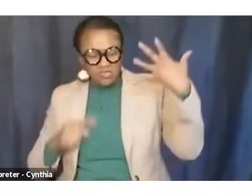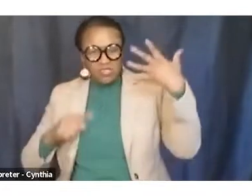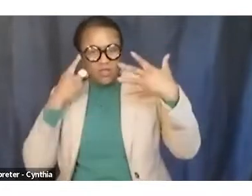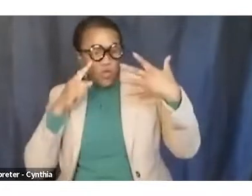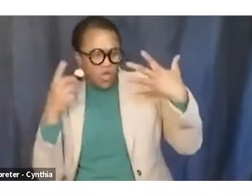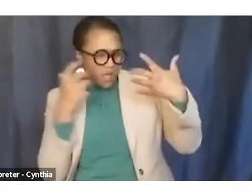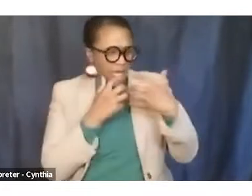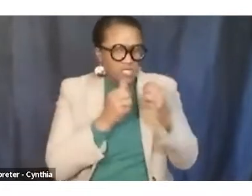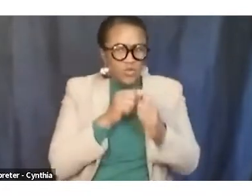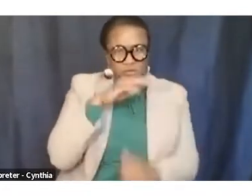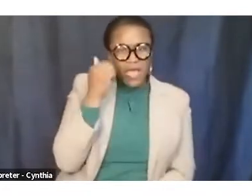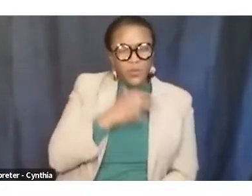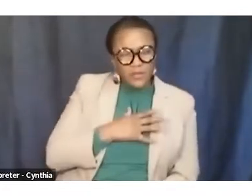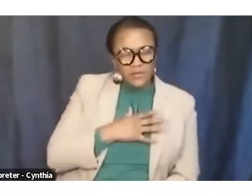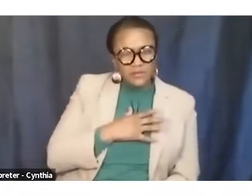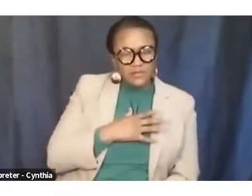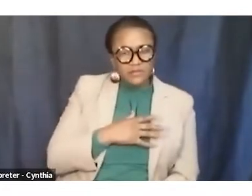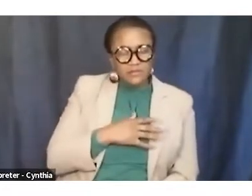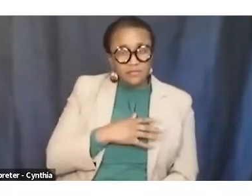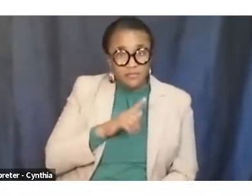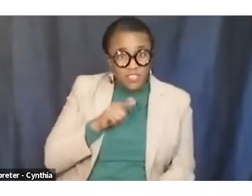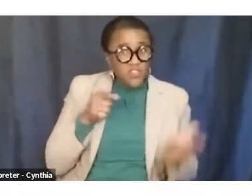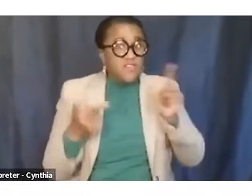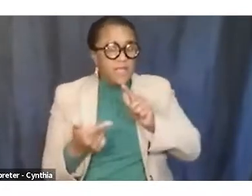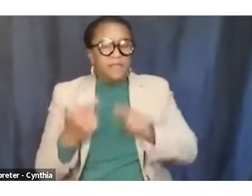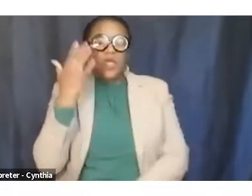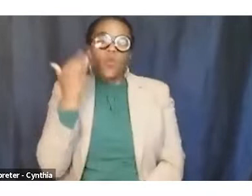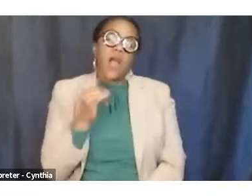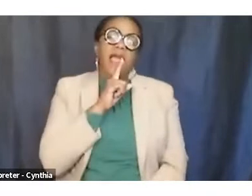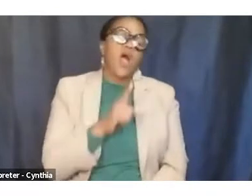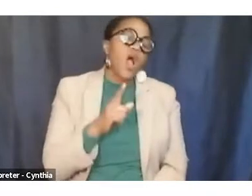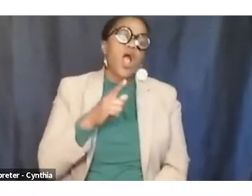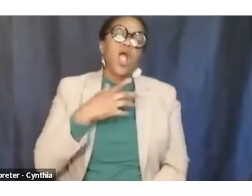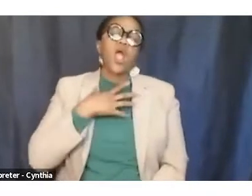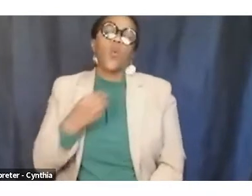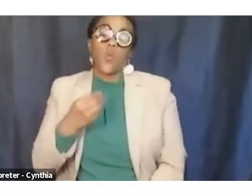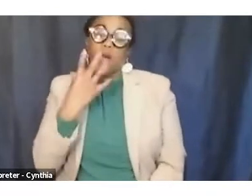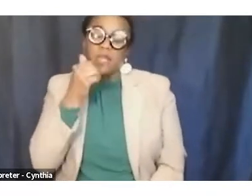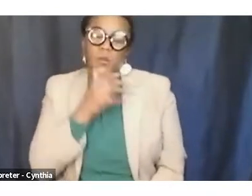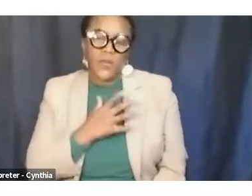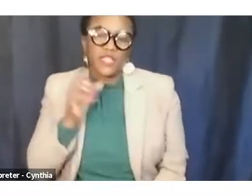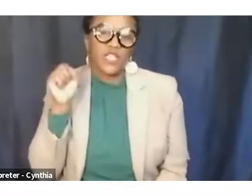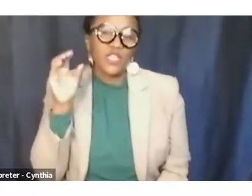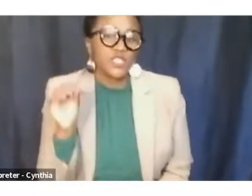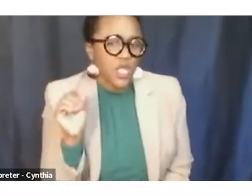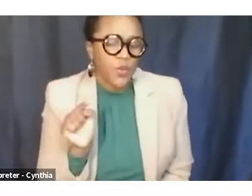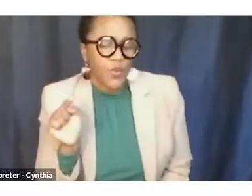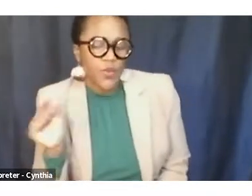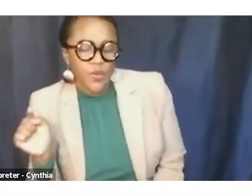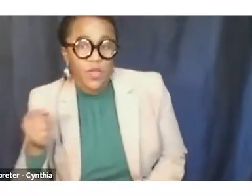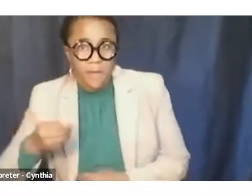And then on the flip side, if you search, why are white women so? It populates.